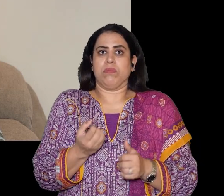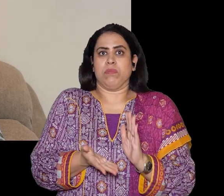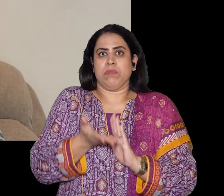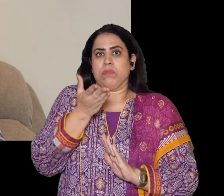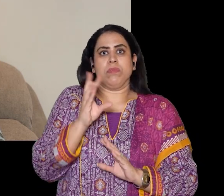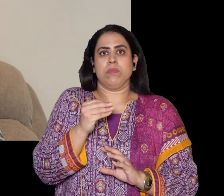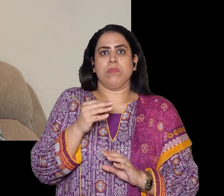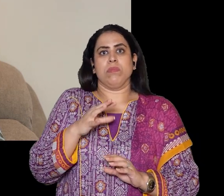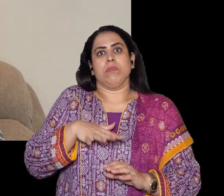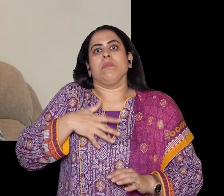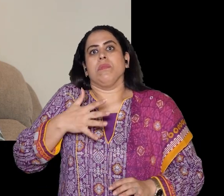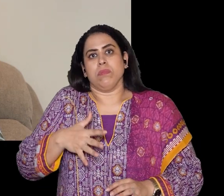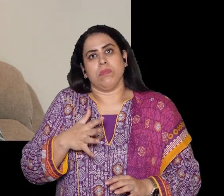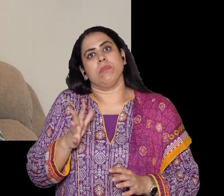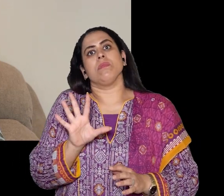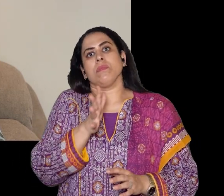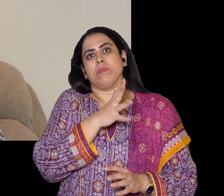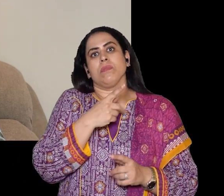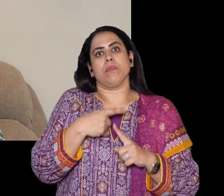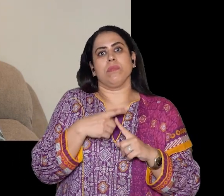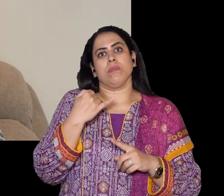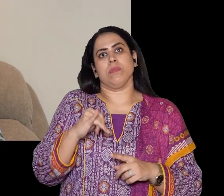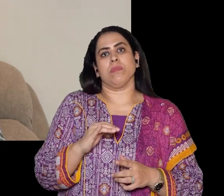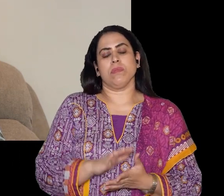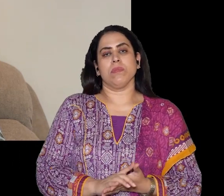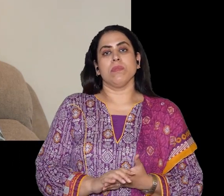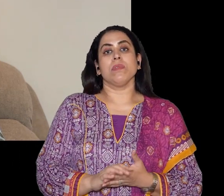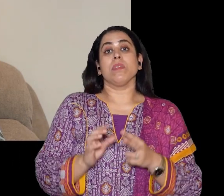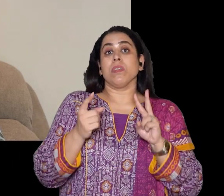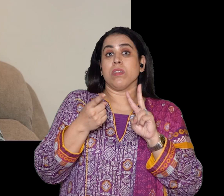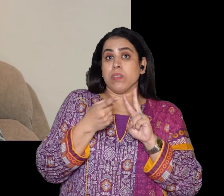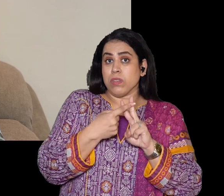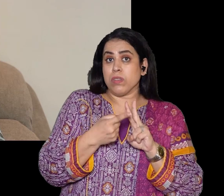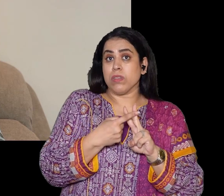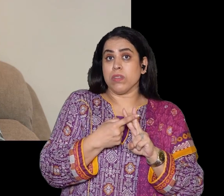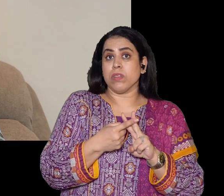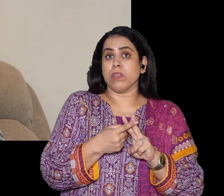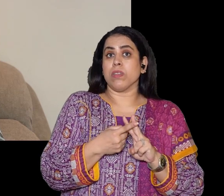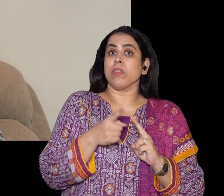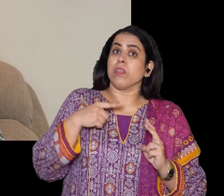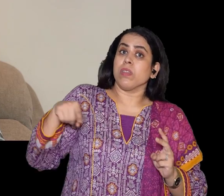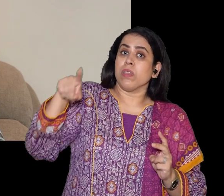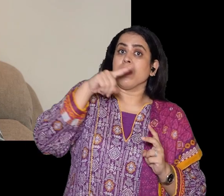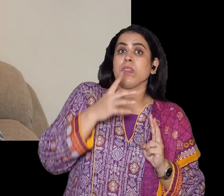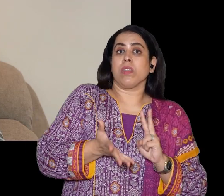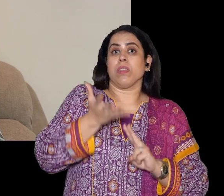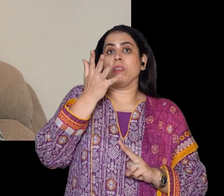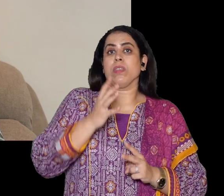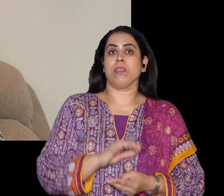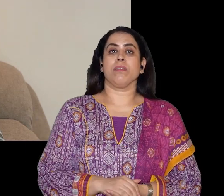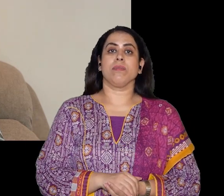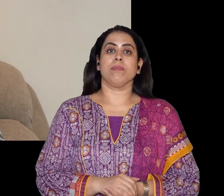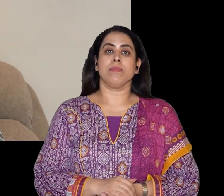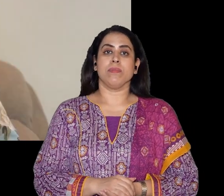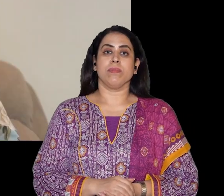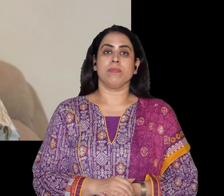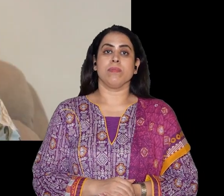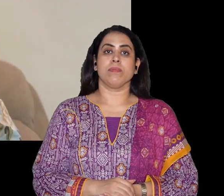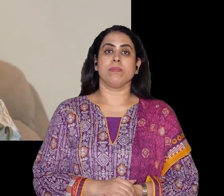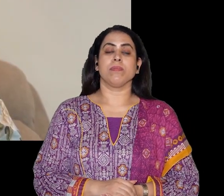increasing sugar level within it. Type 2 diabetes is more common as compared to the type 1